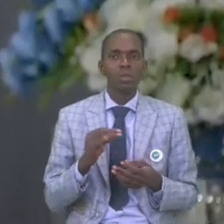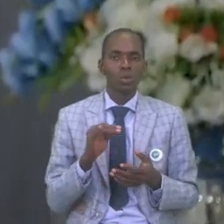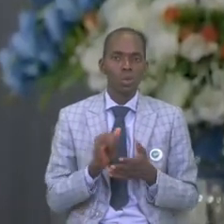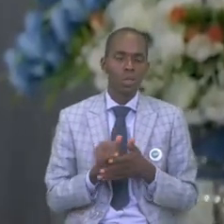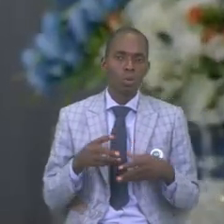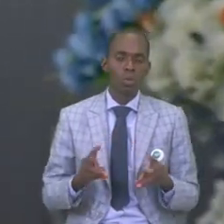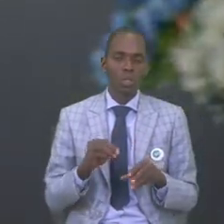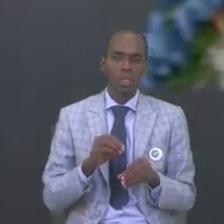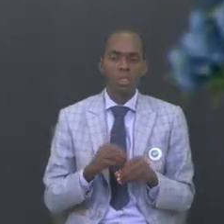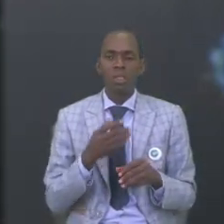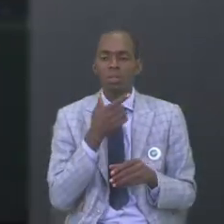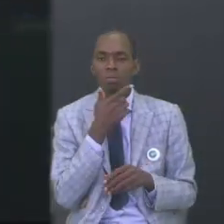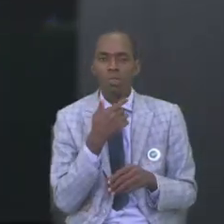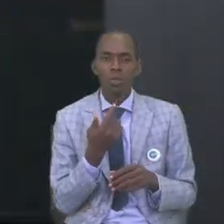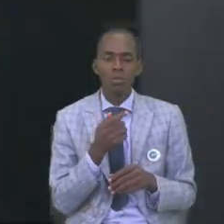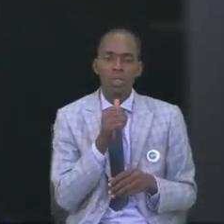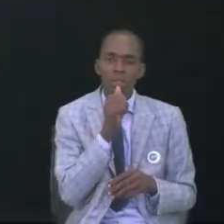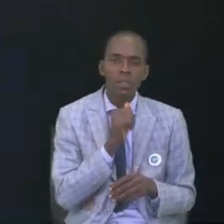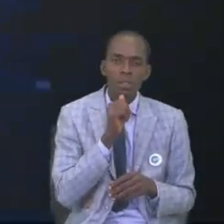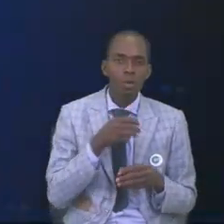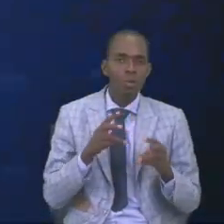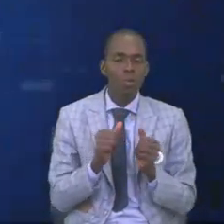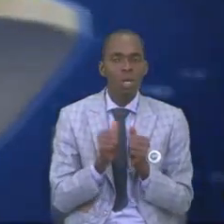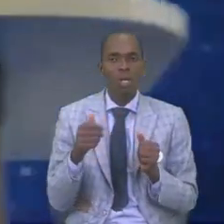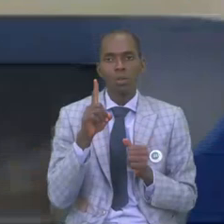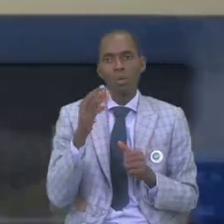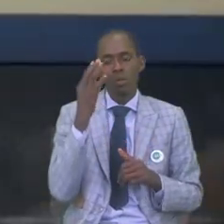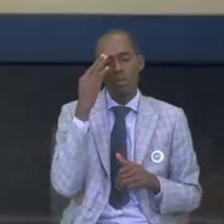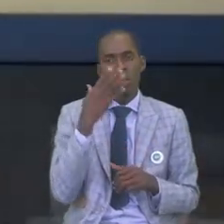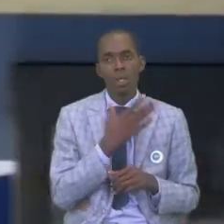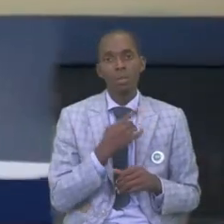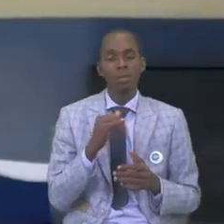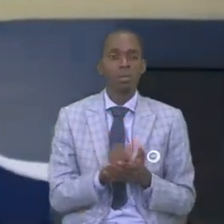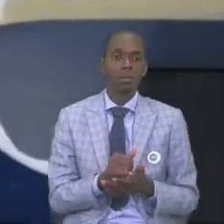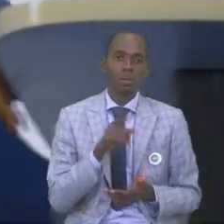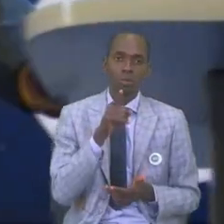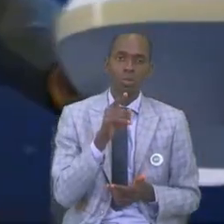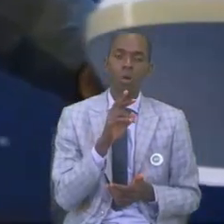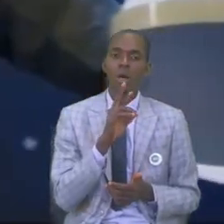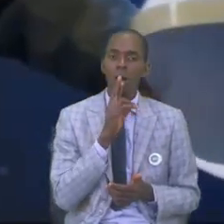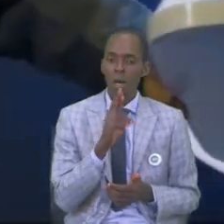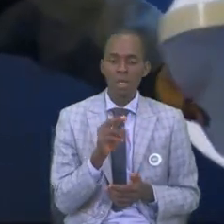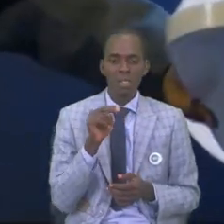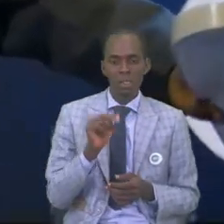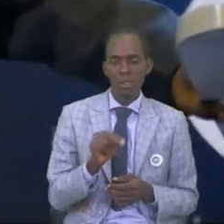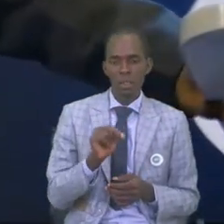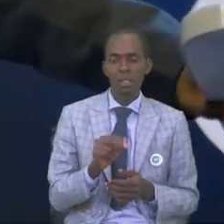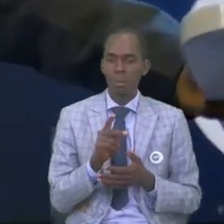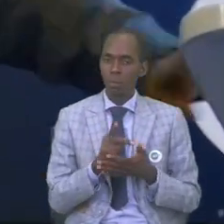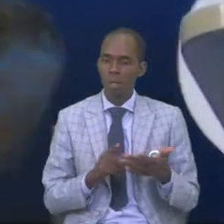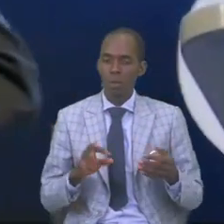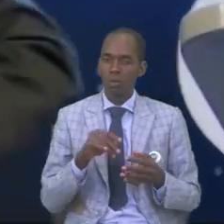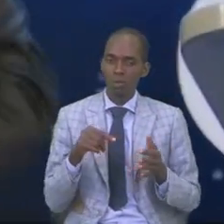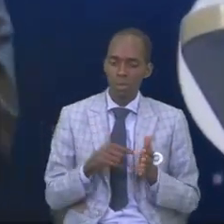surreptitiously, secretly, without anybody knowing. And they say, you're an important part of this, you know, this gang